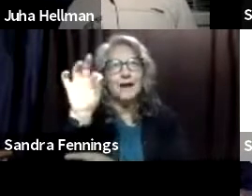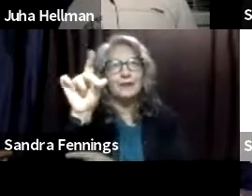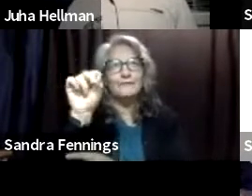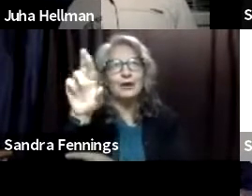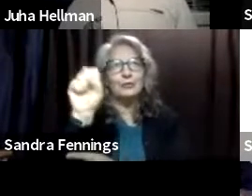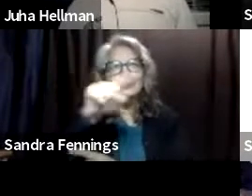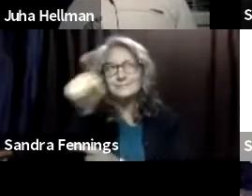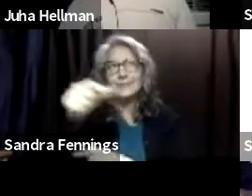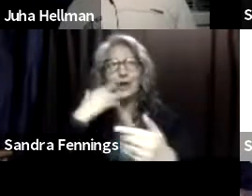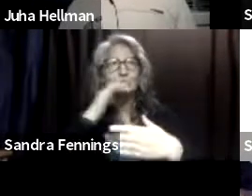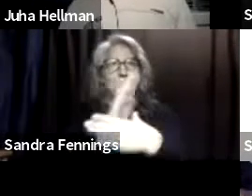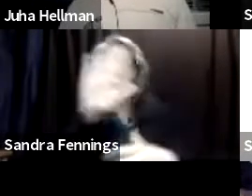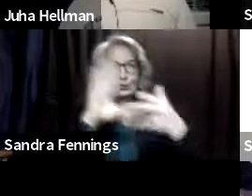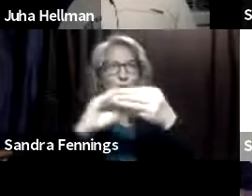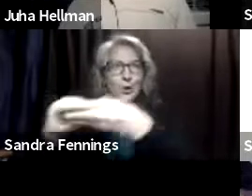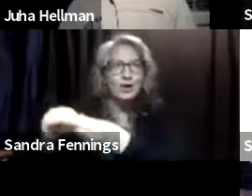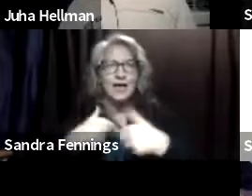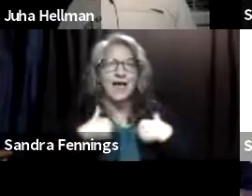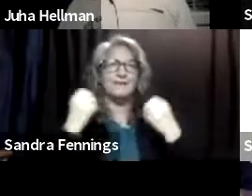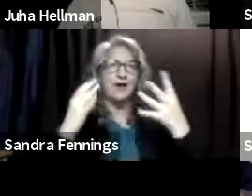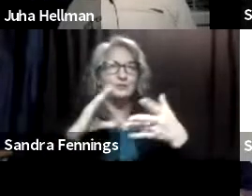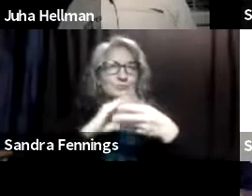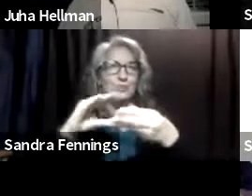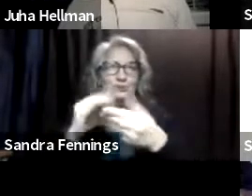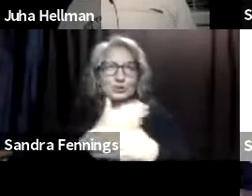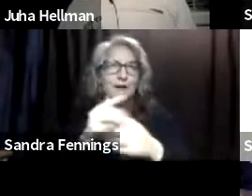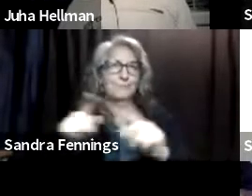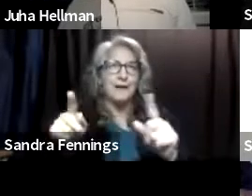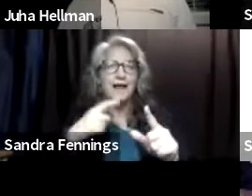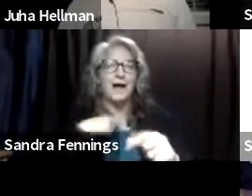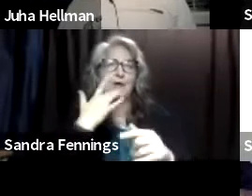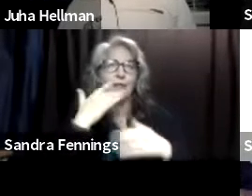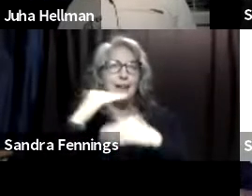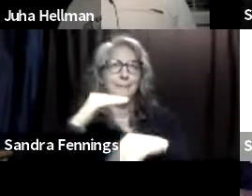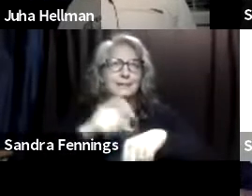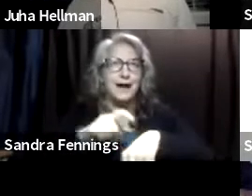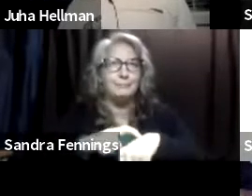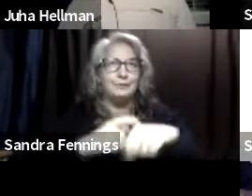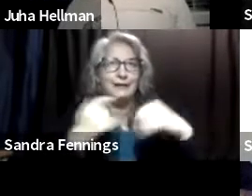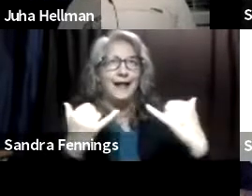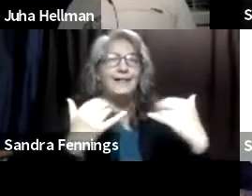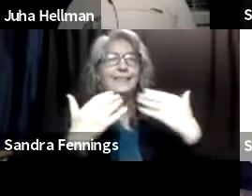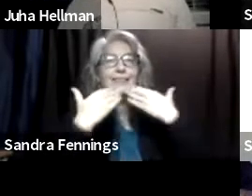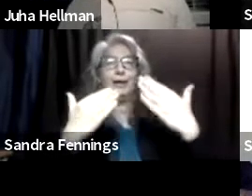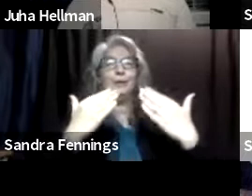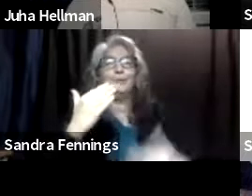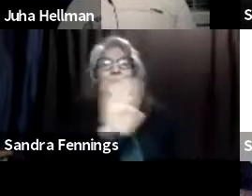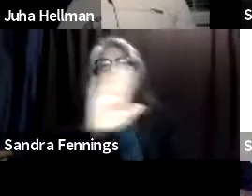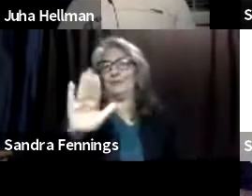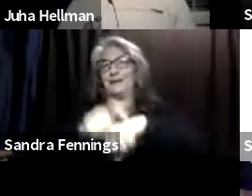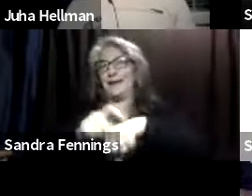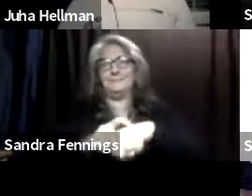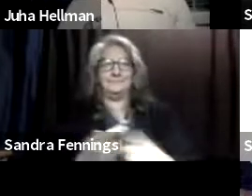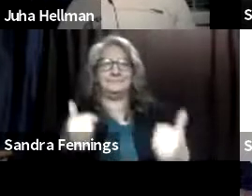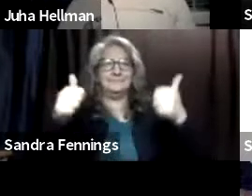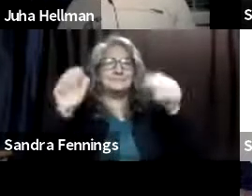stories with the Go Founders and the other things that everybody has said and shared everything. You have so many things to share with us, and I realize we have a